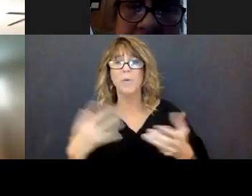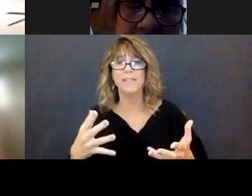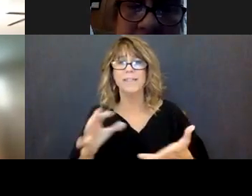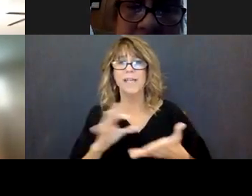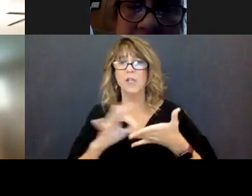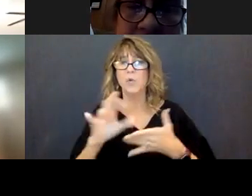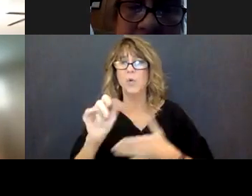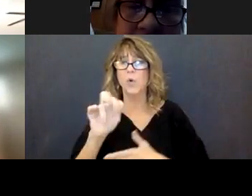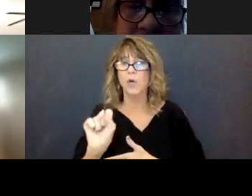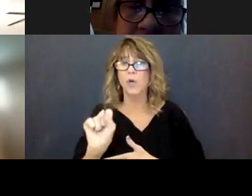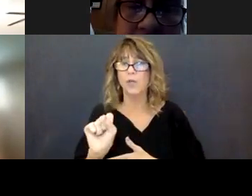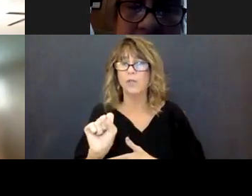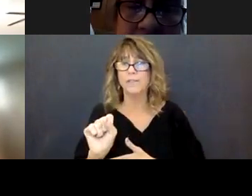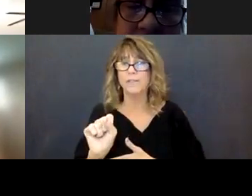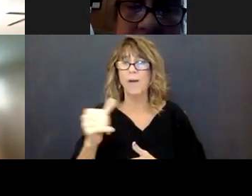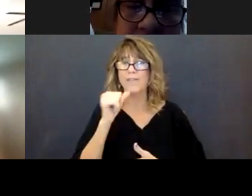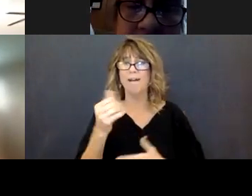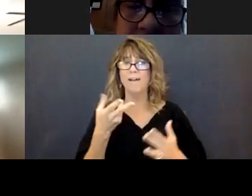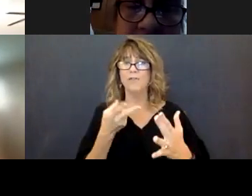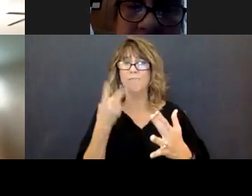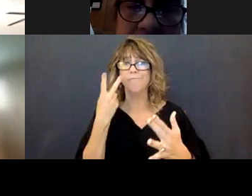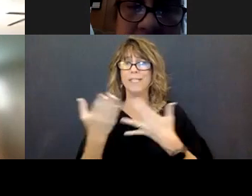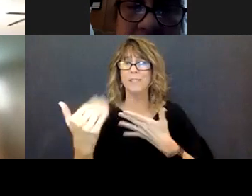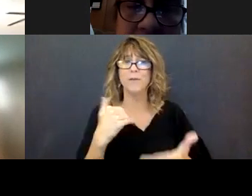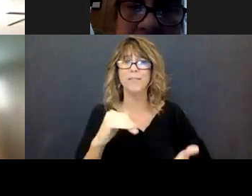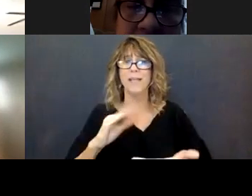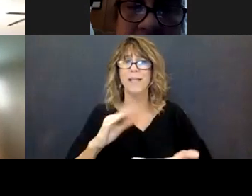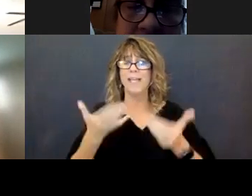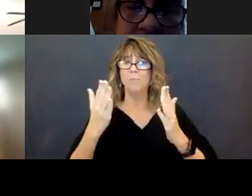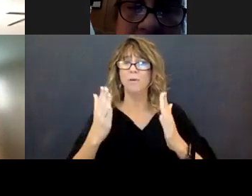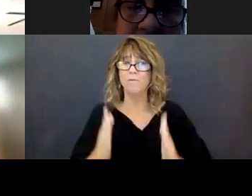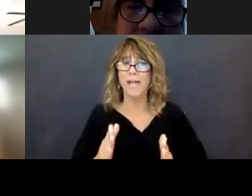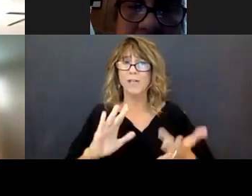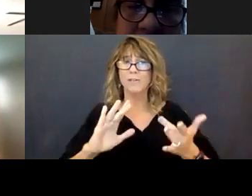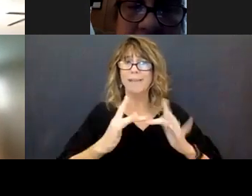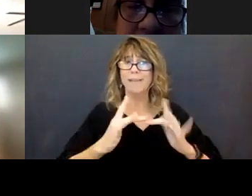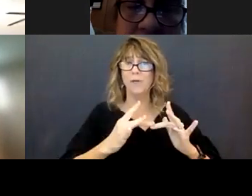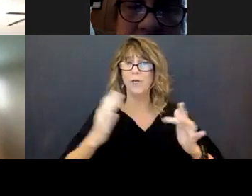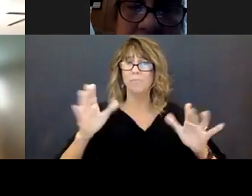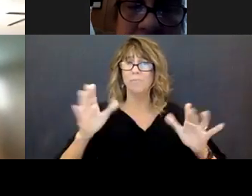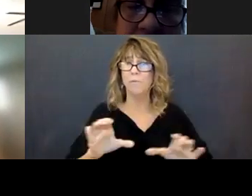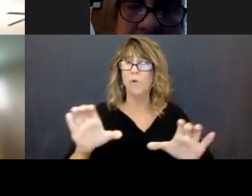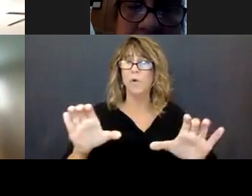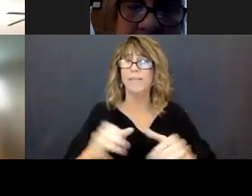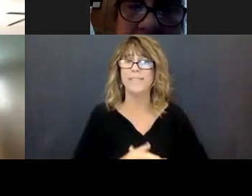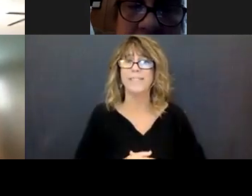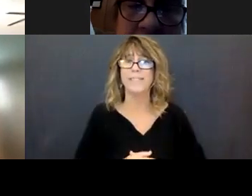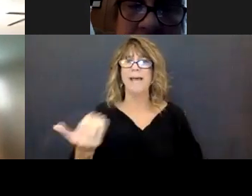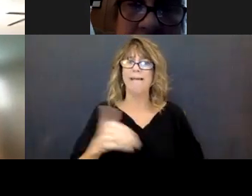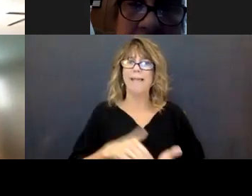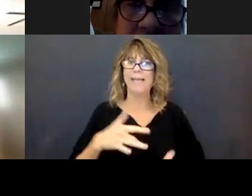not transparency in our provider network performance? I feel, again, another call to